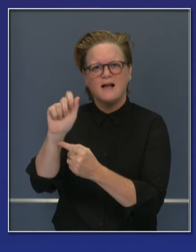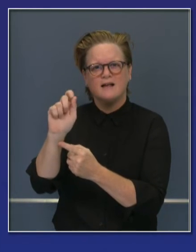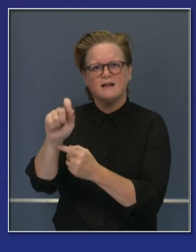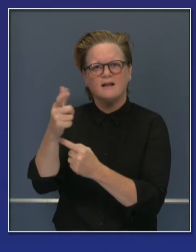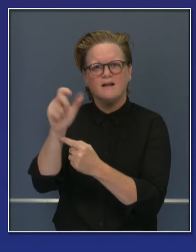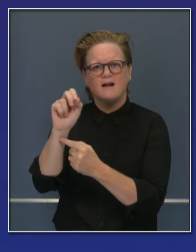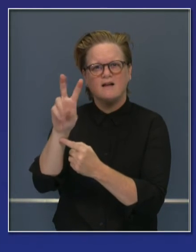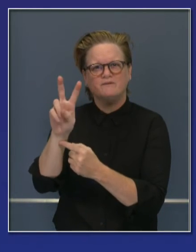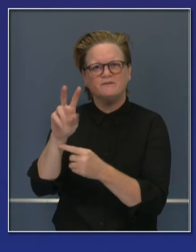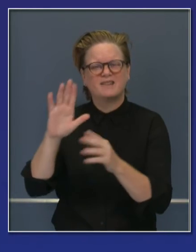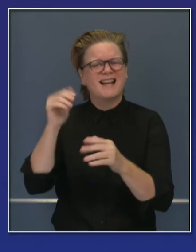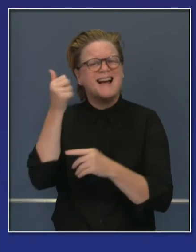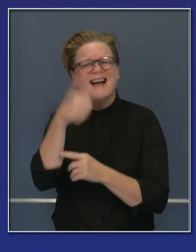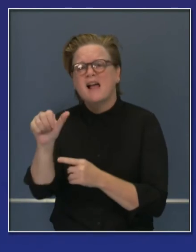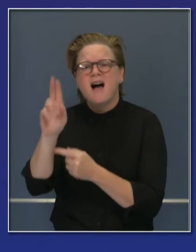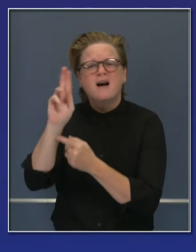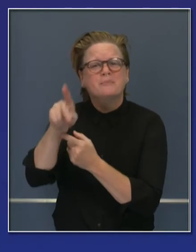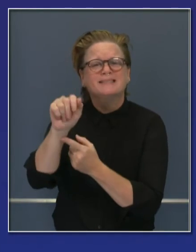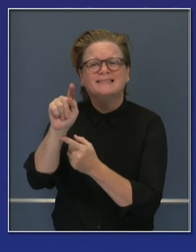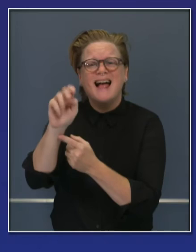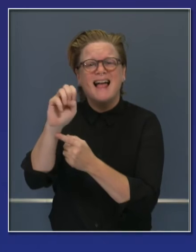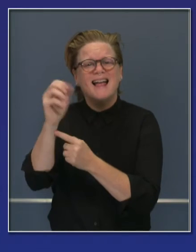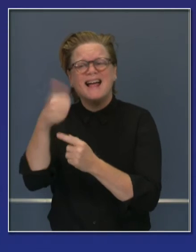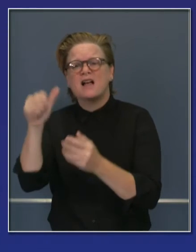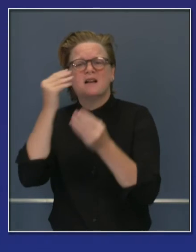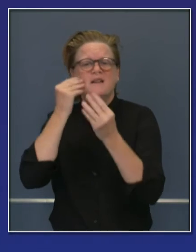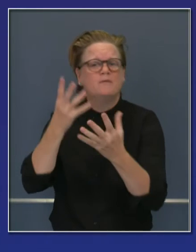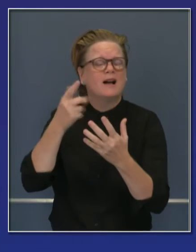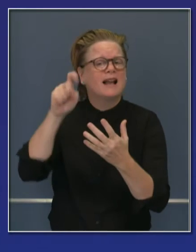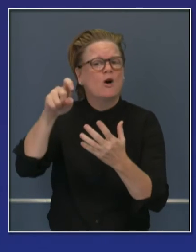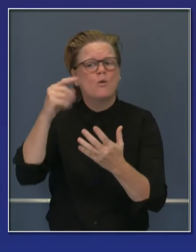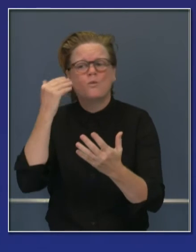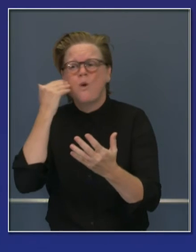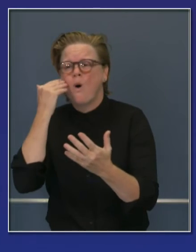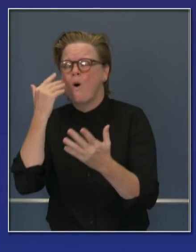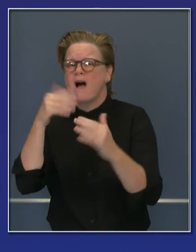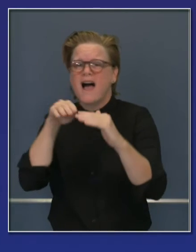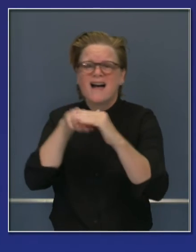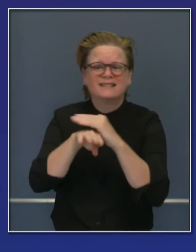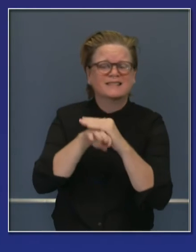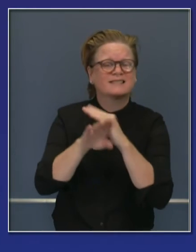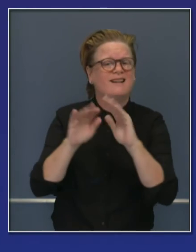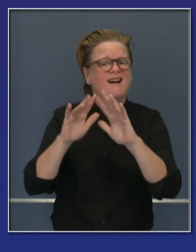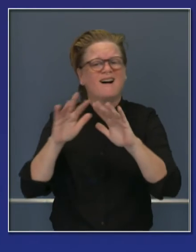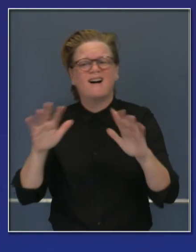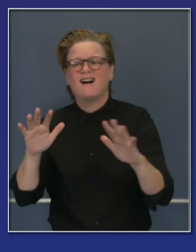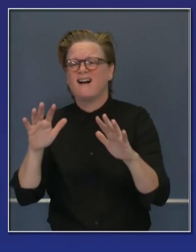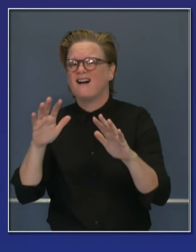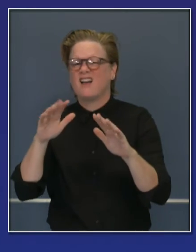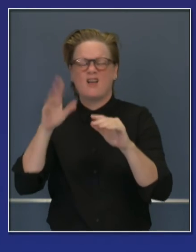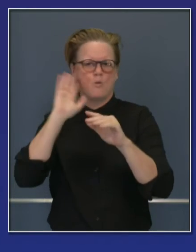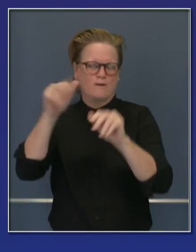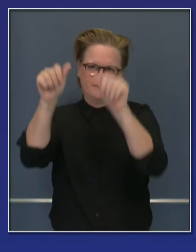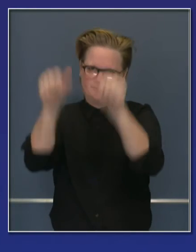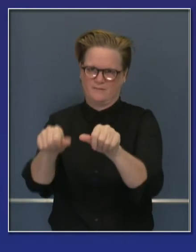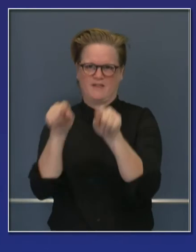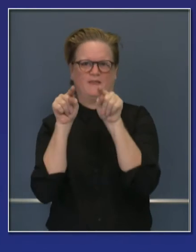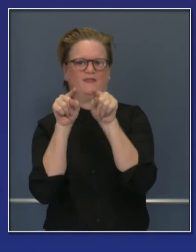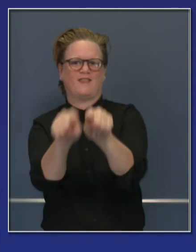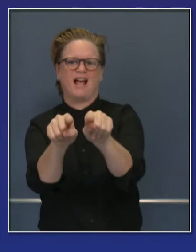information of when their accessing opportunities present themselves. So as